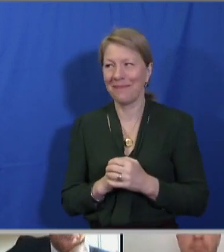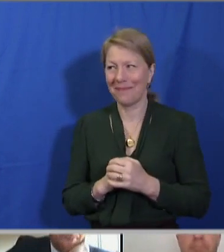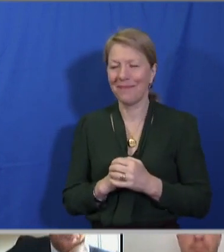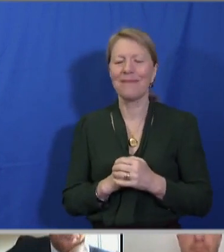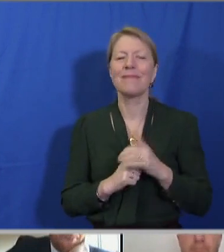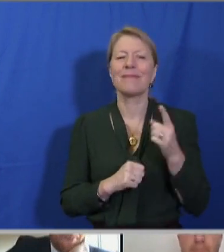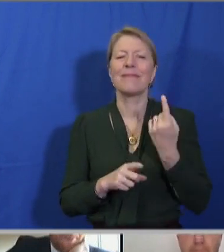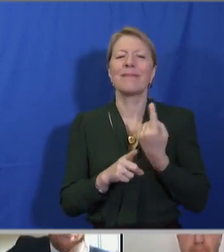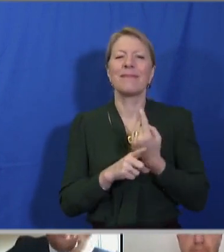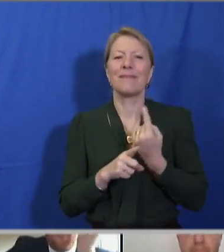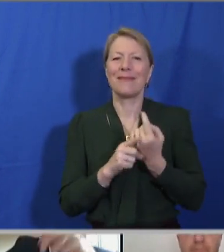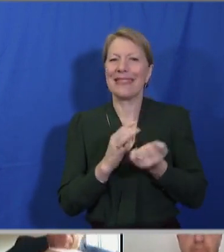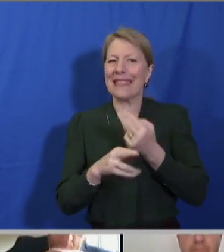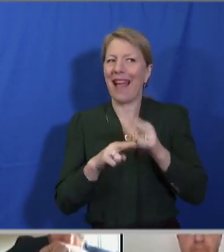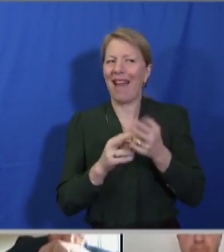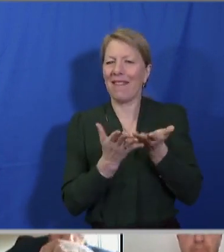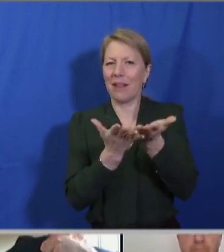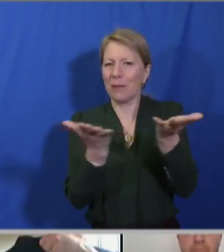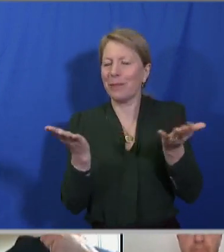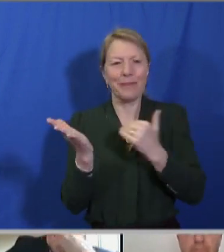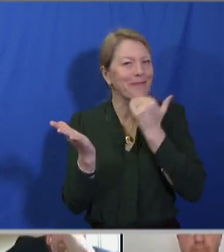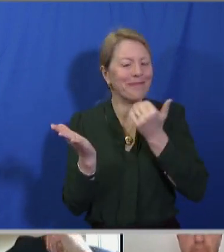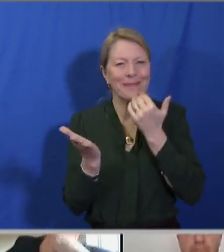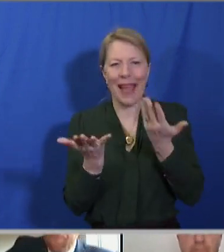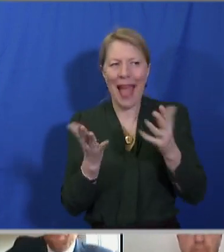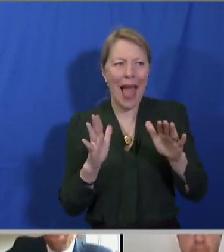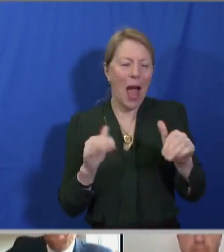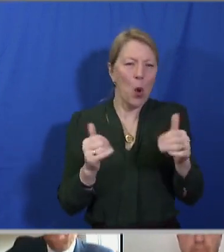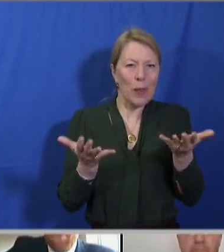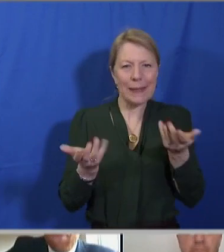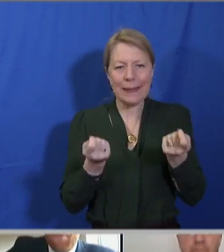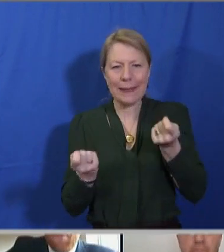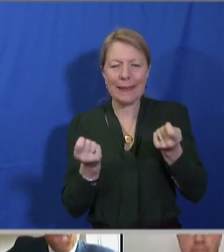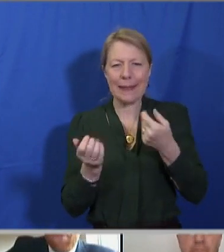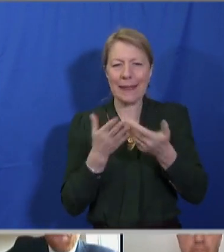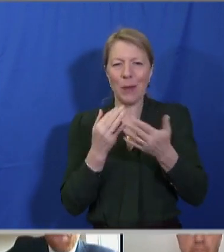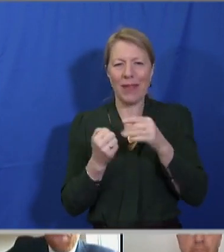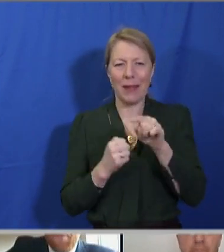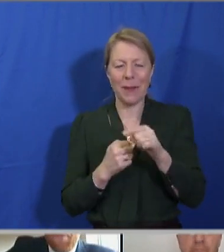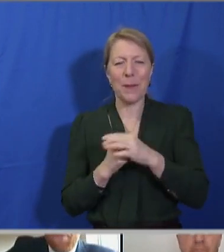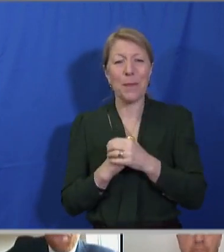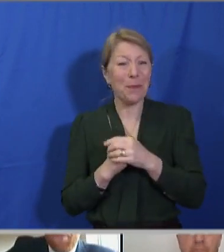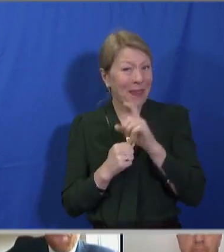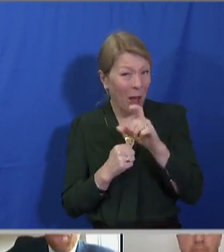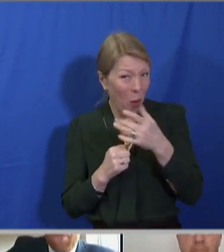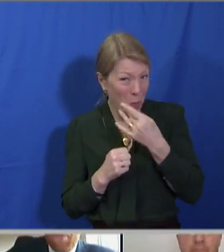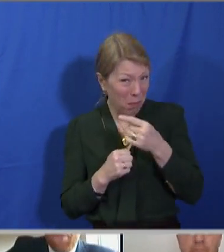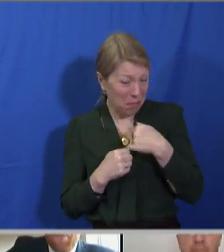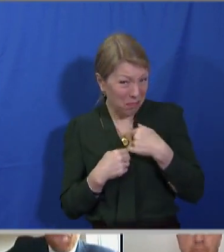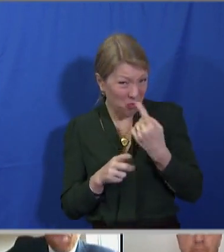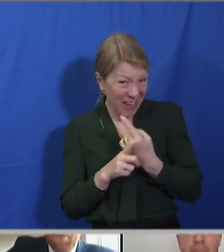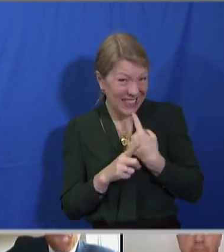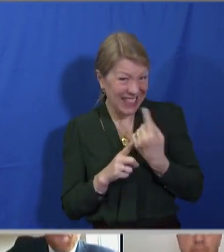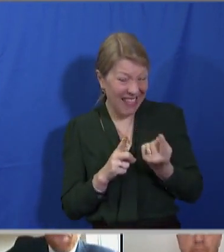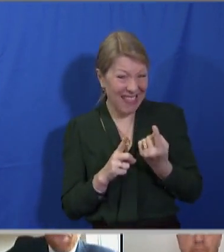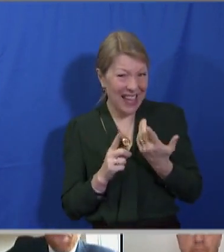workforce issues and how they might be addressed. Carol, I'm sorry if I haven't captured that fully, but would you mind